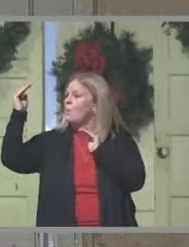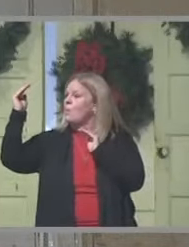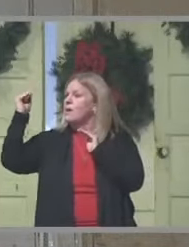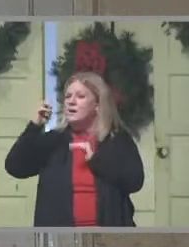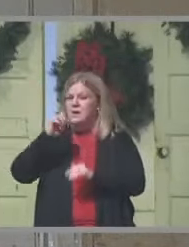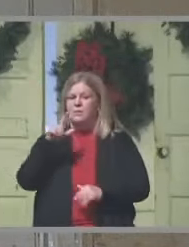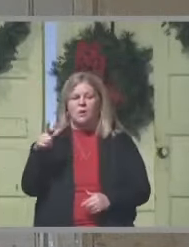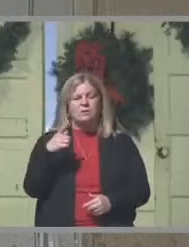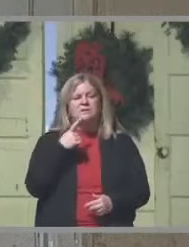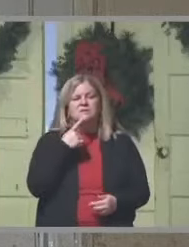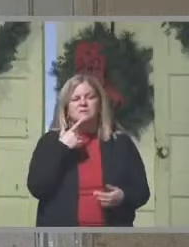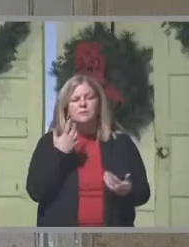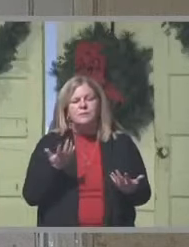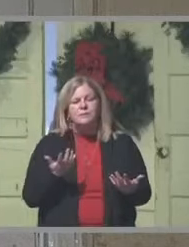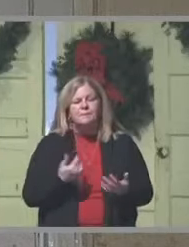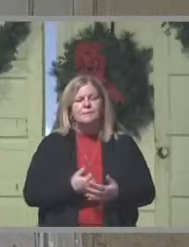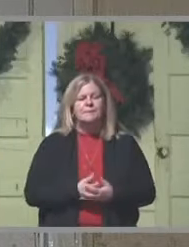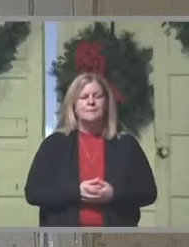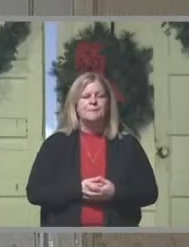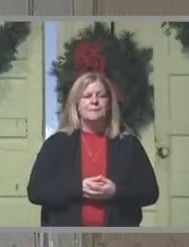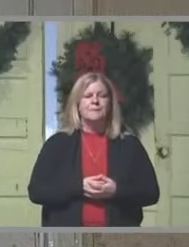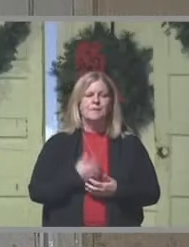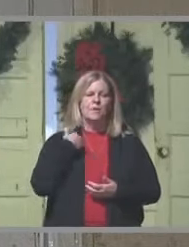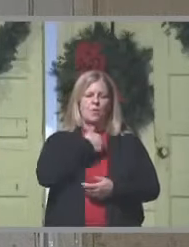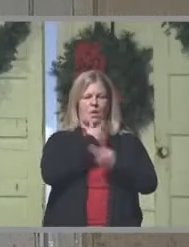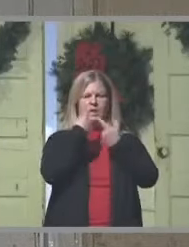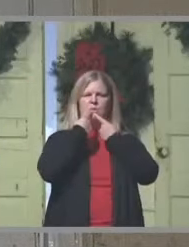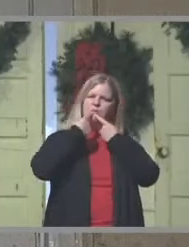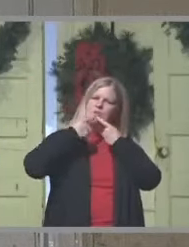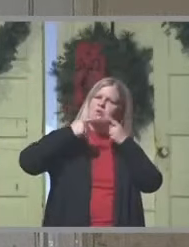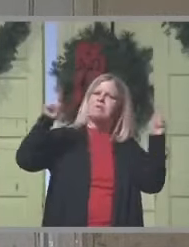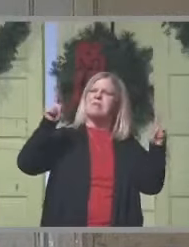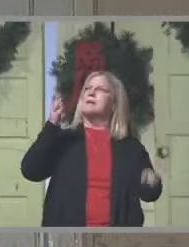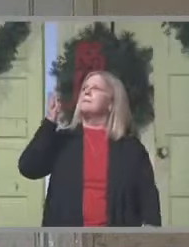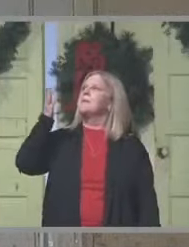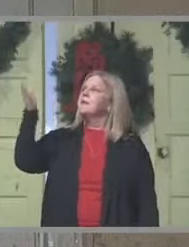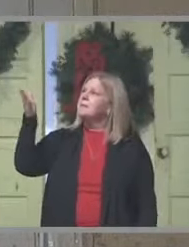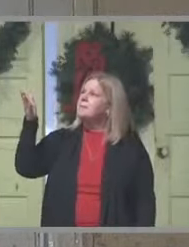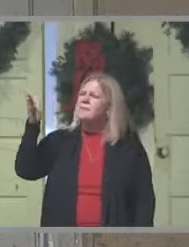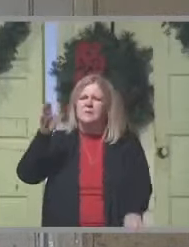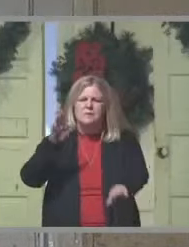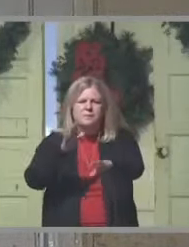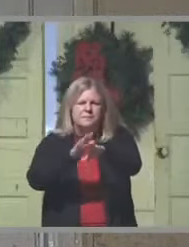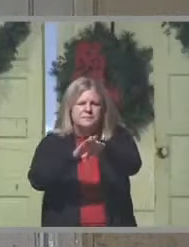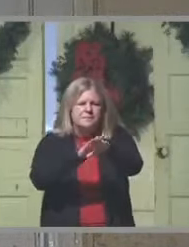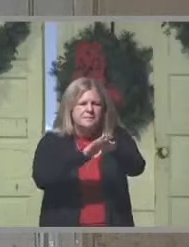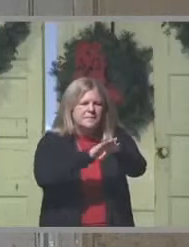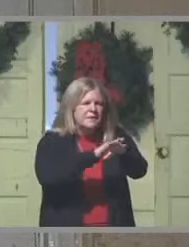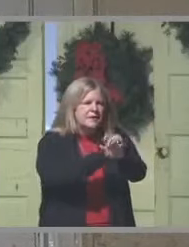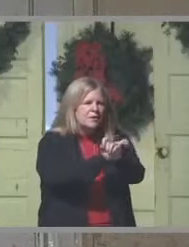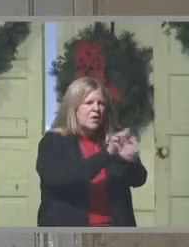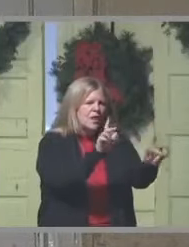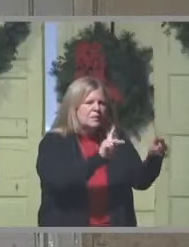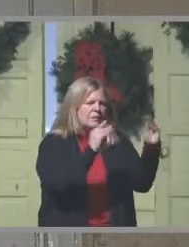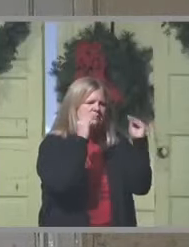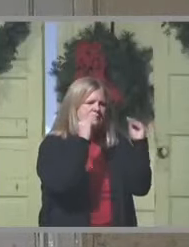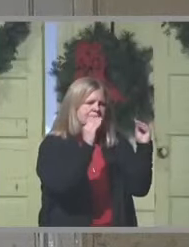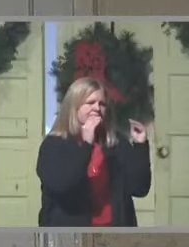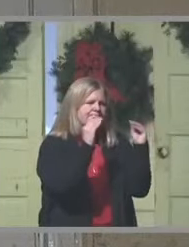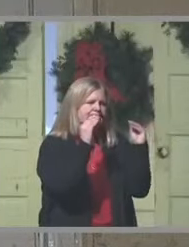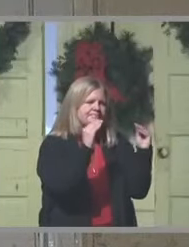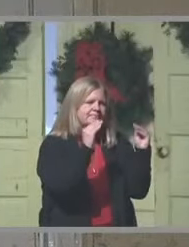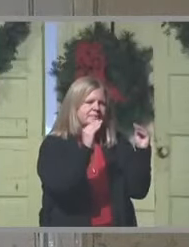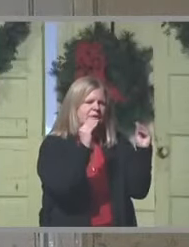Paul goes on to write this. We proclaim him, admonishing every man and teaching every man with